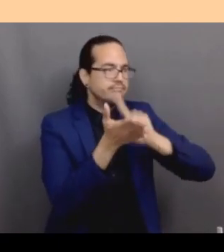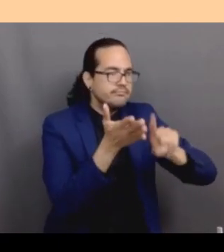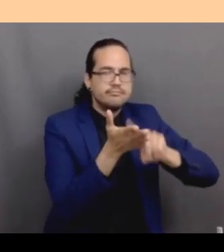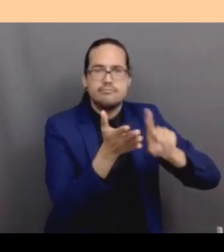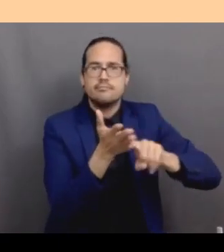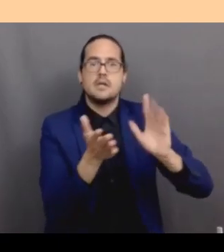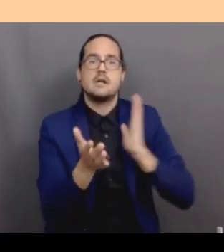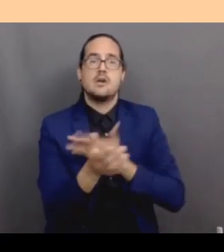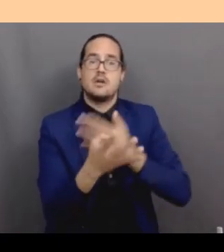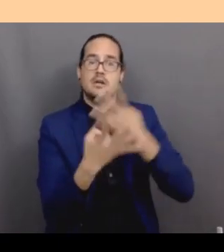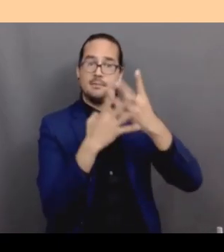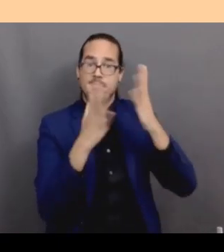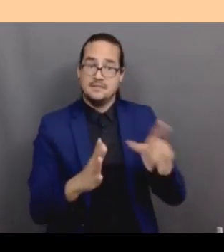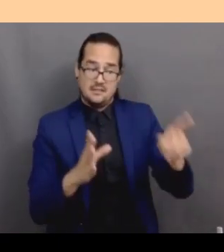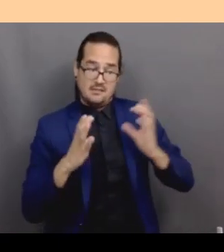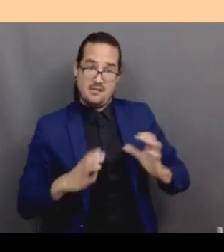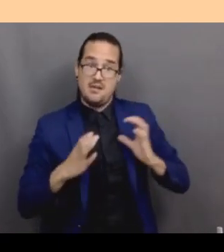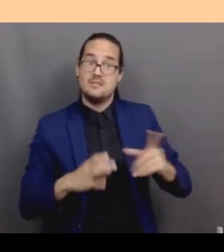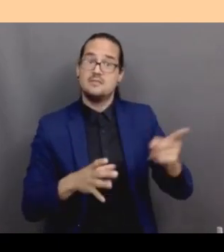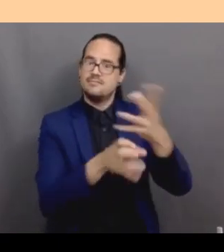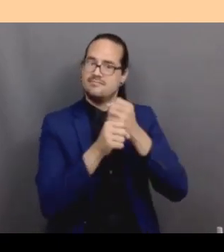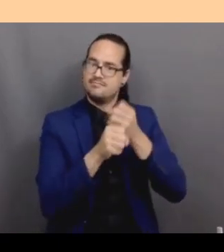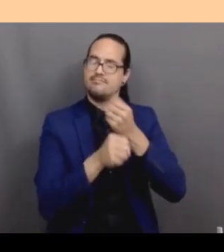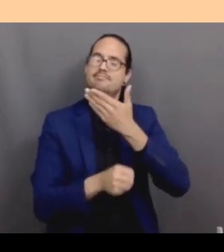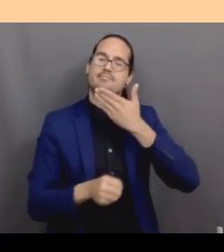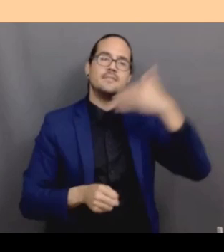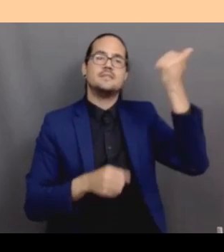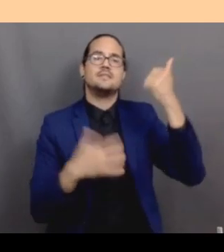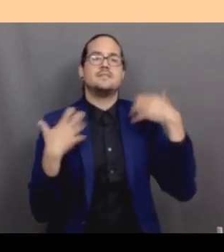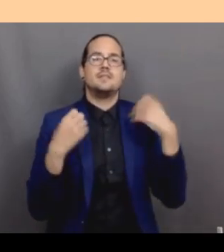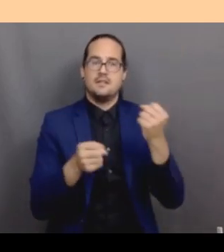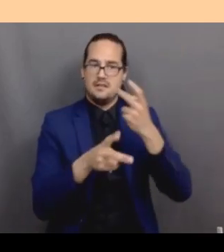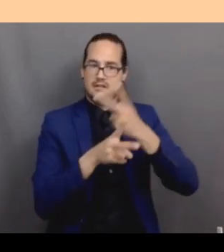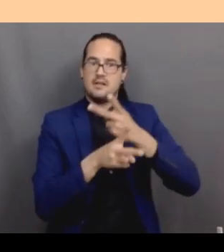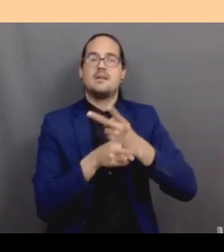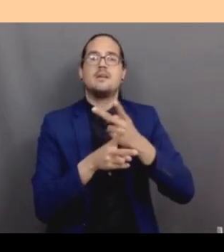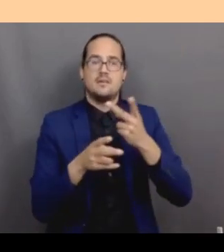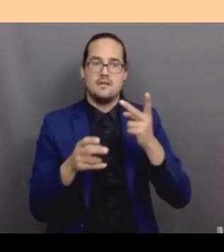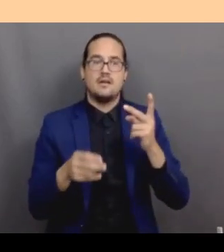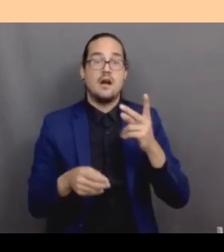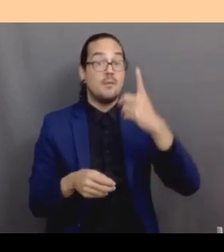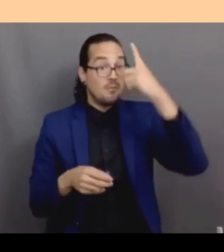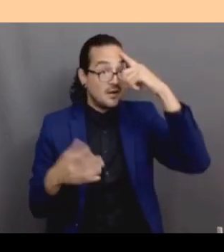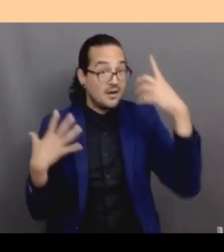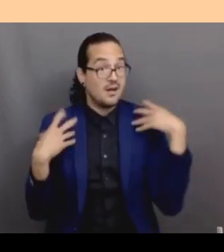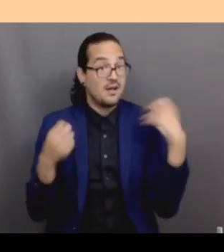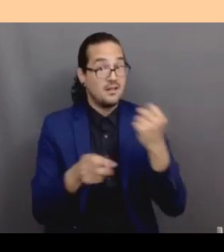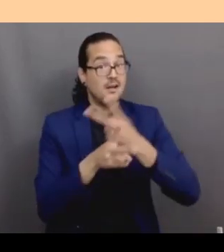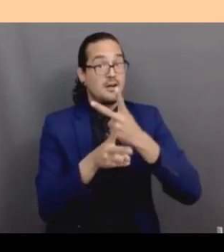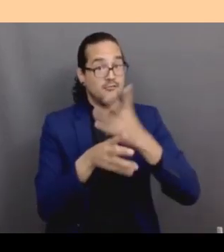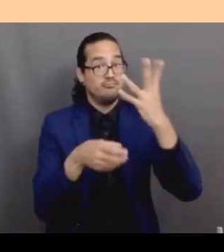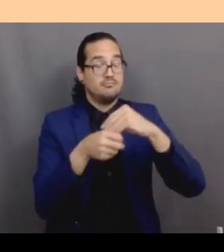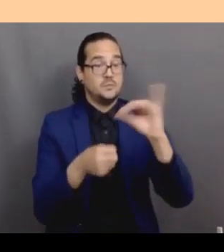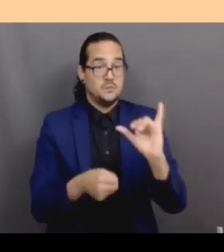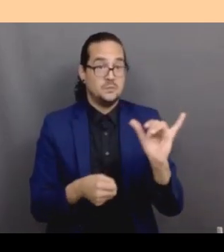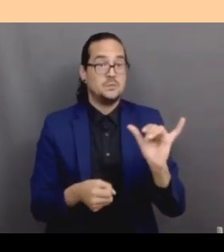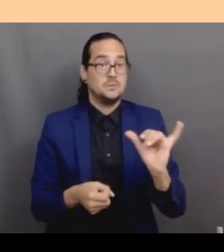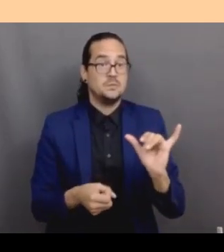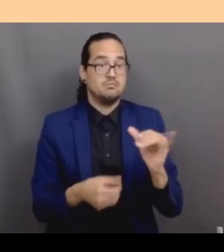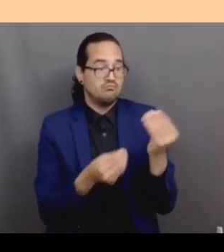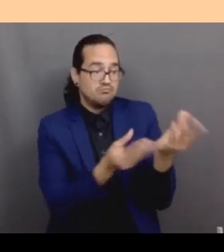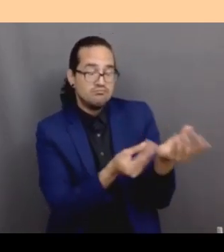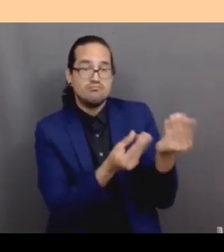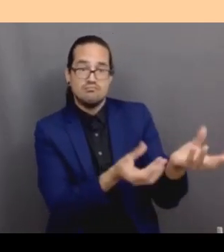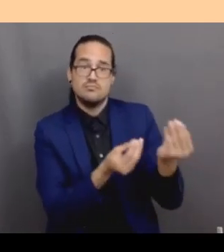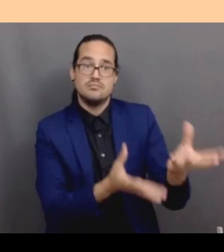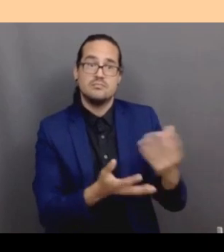care as well as the best mental health services that there is available. And so I think that we have definitely